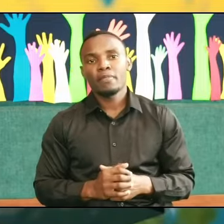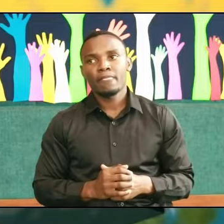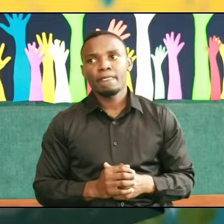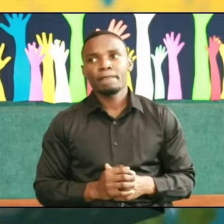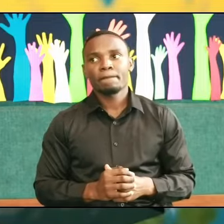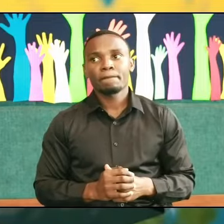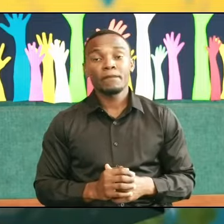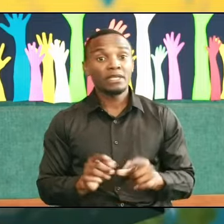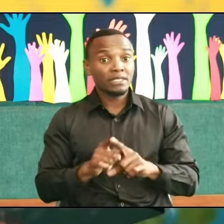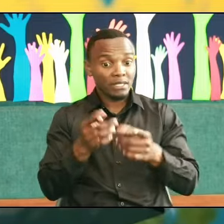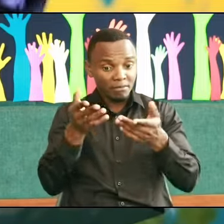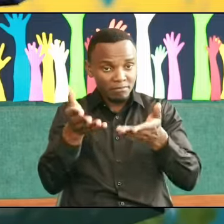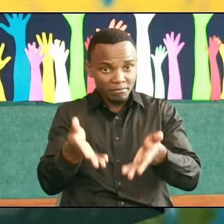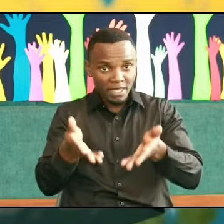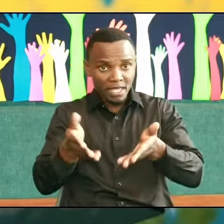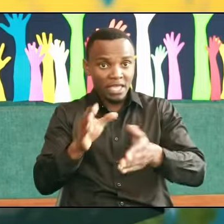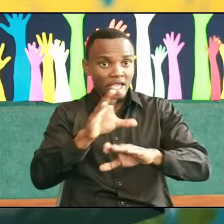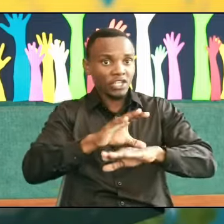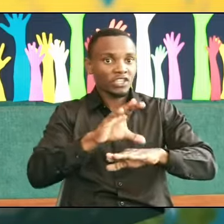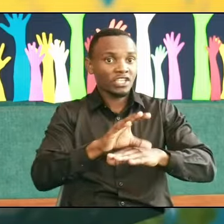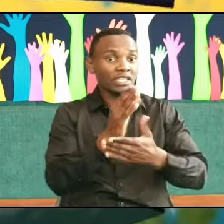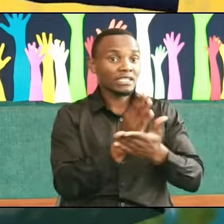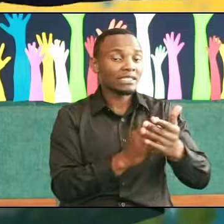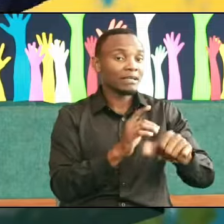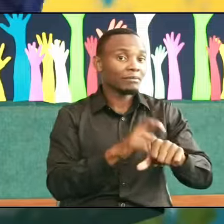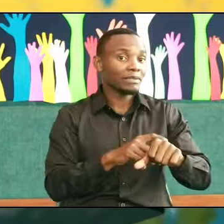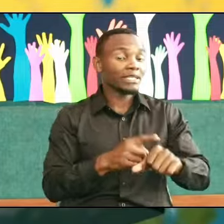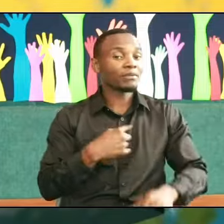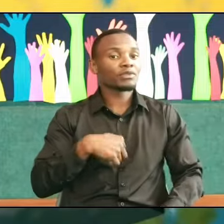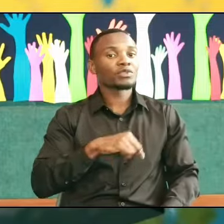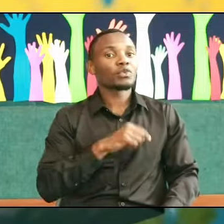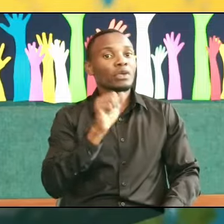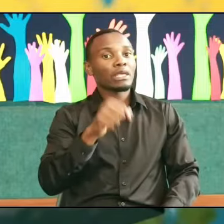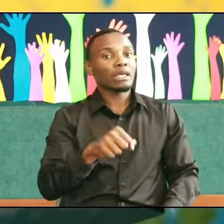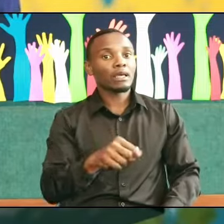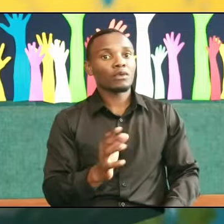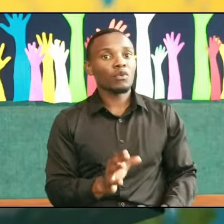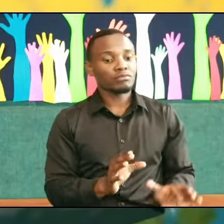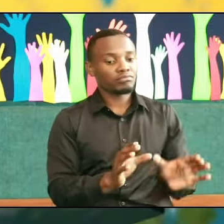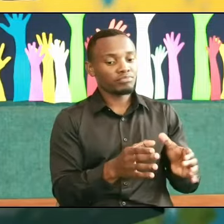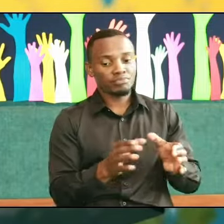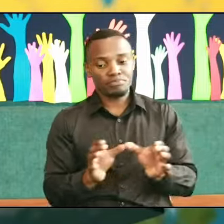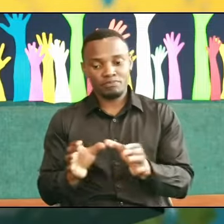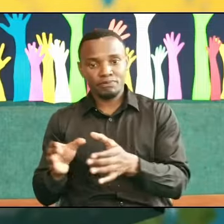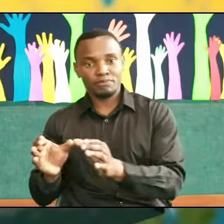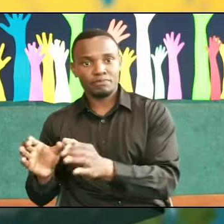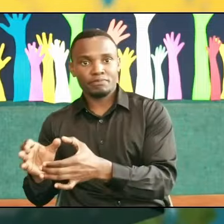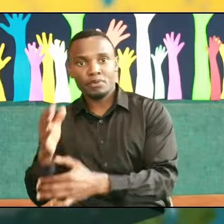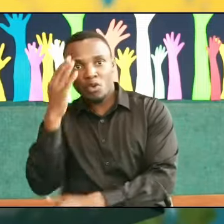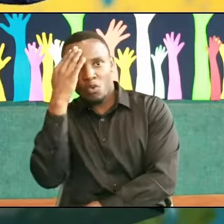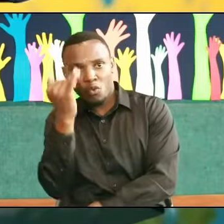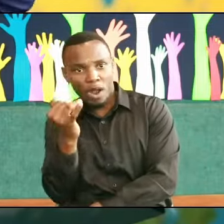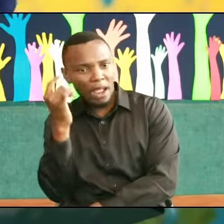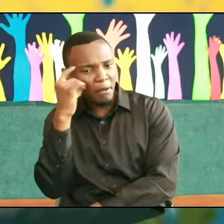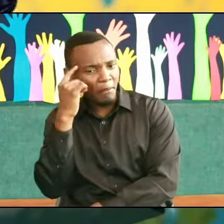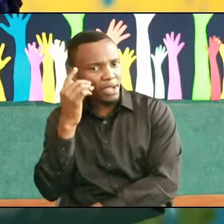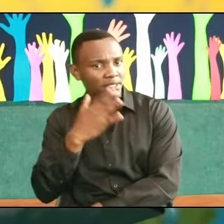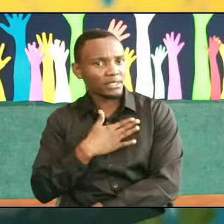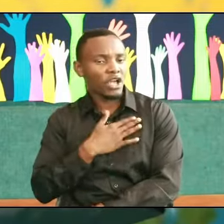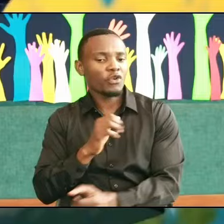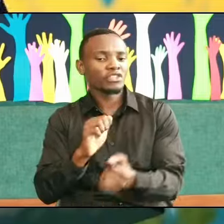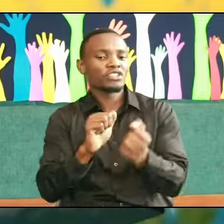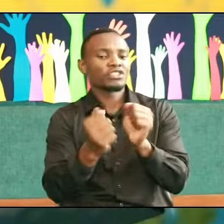Such that even in the church at times, we can be tribalistic. Why? Because our minds are not